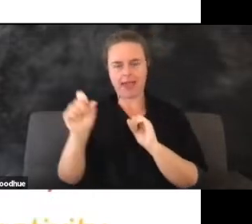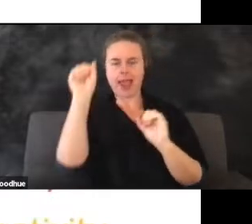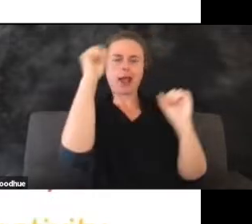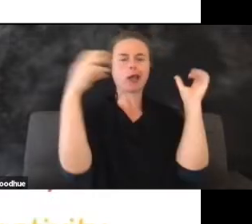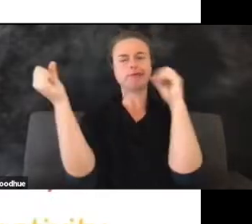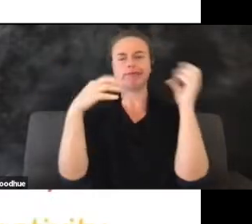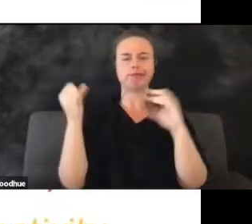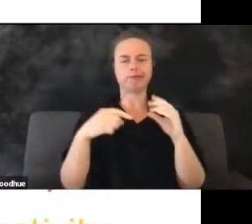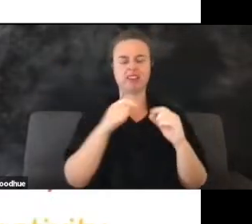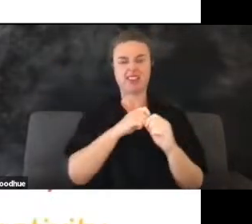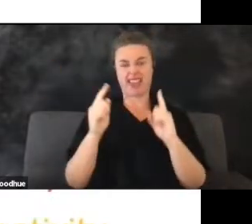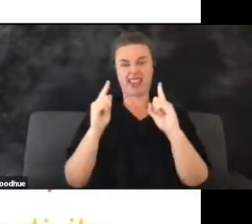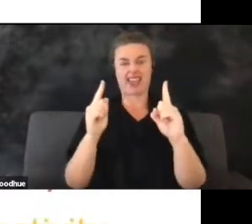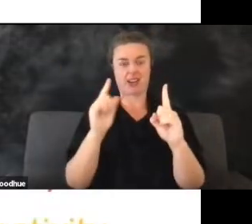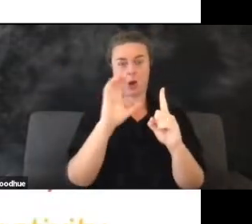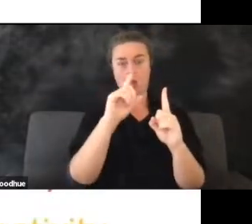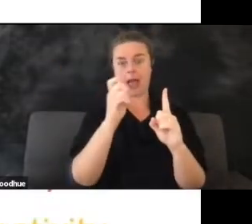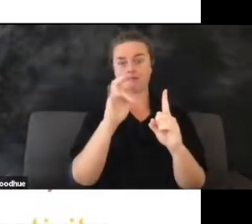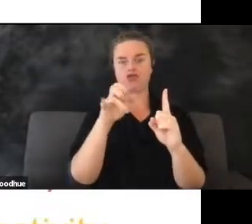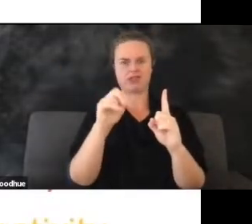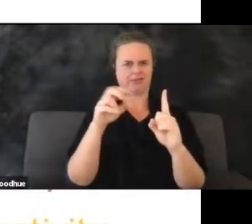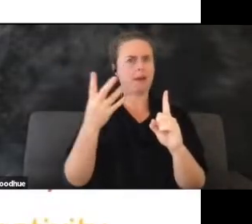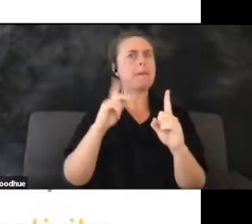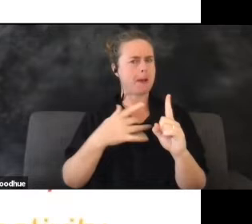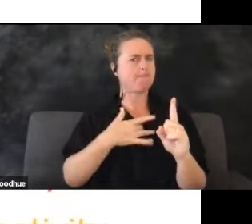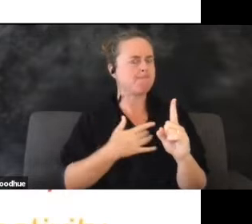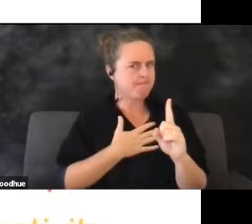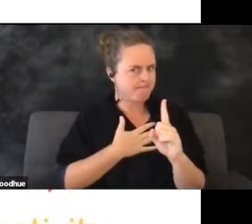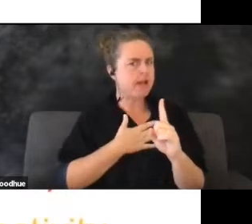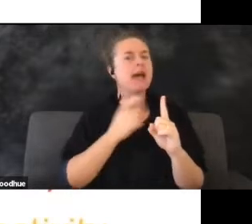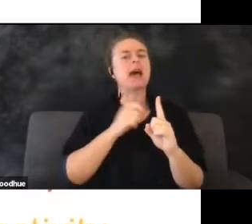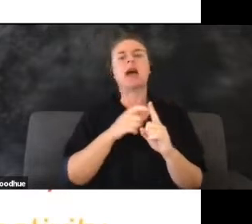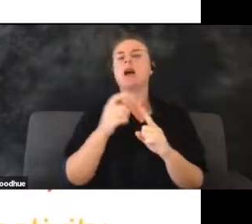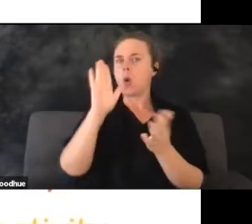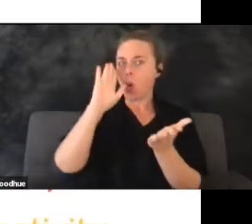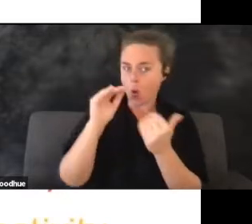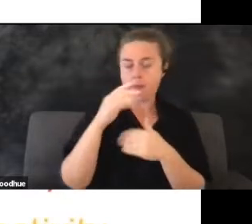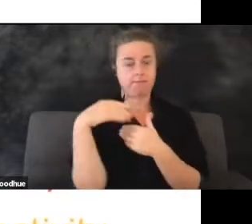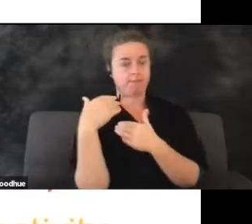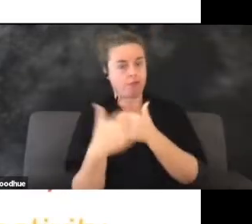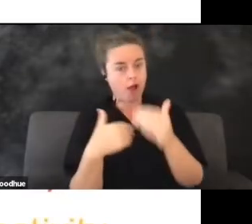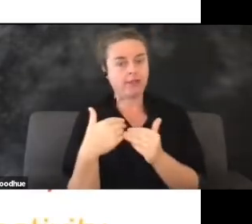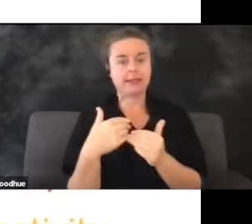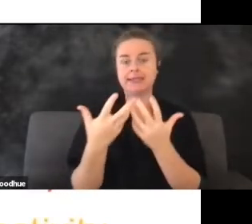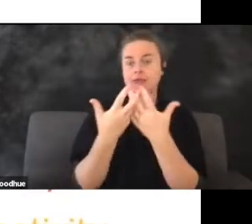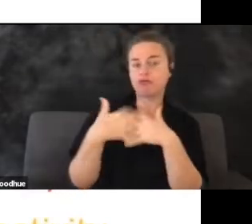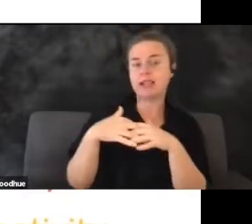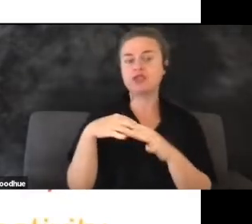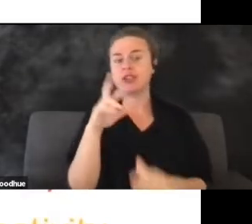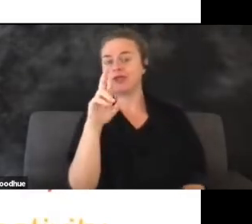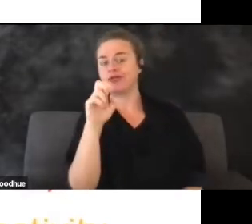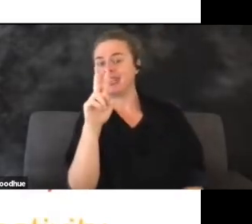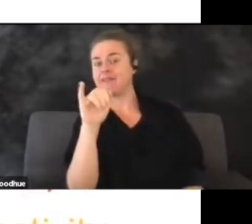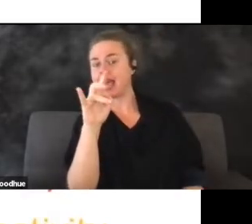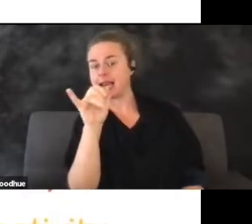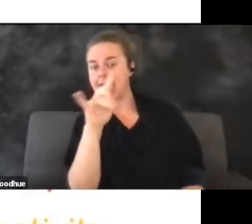just resonates. Also hope, progress, integration, and revitalization. I think all of those words on this